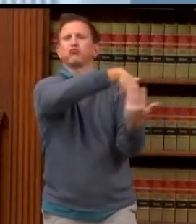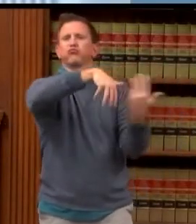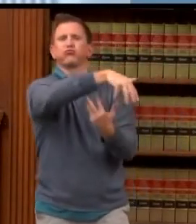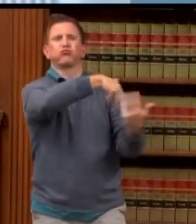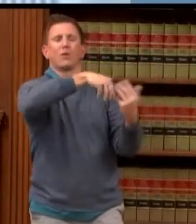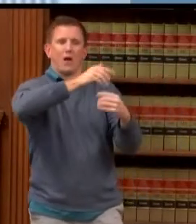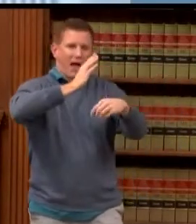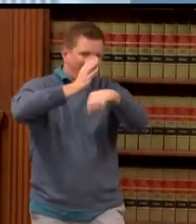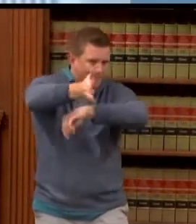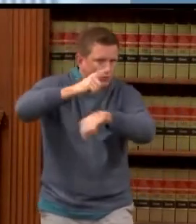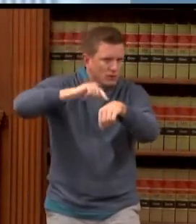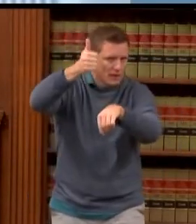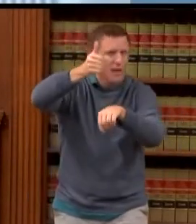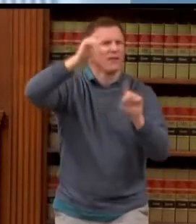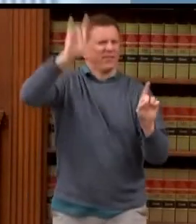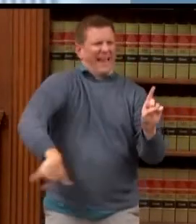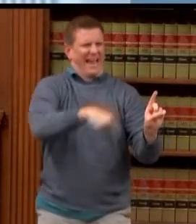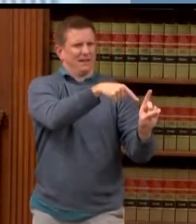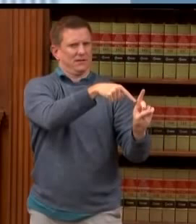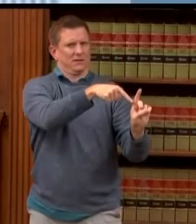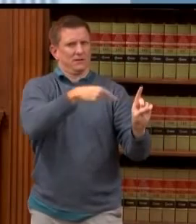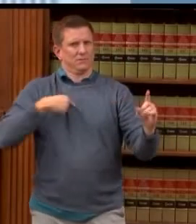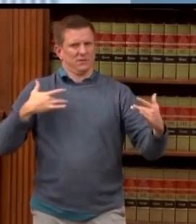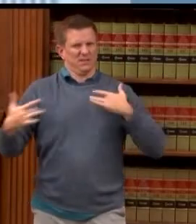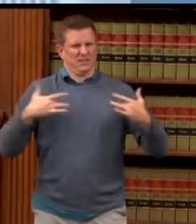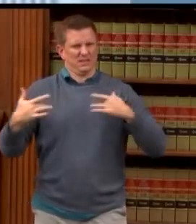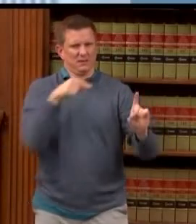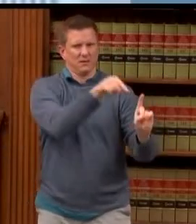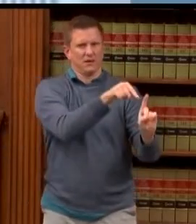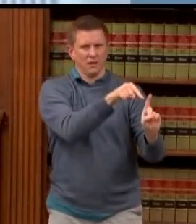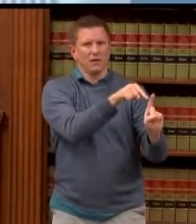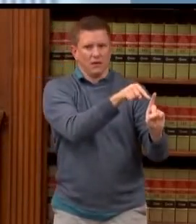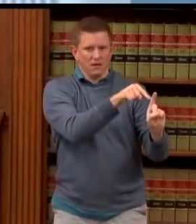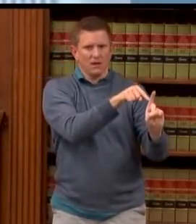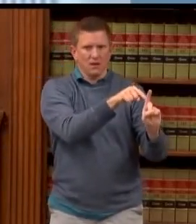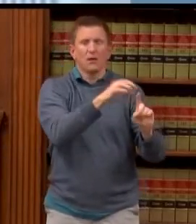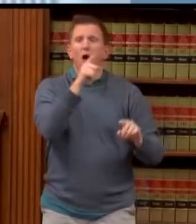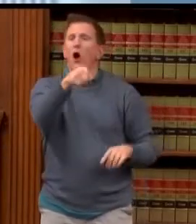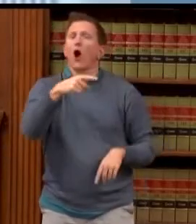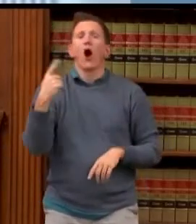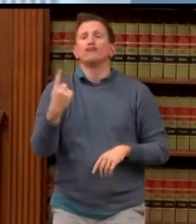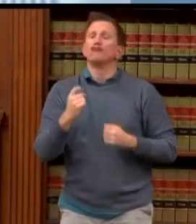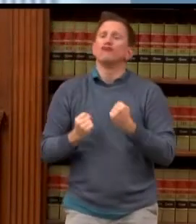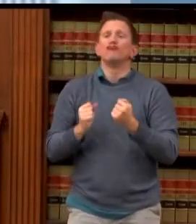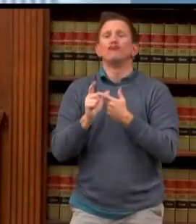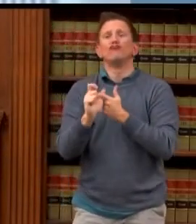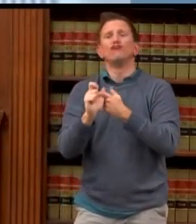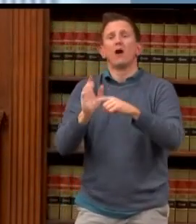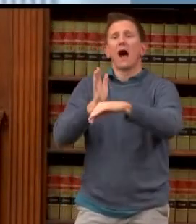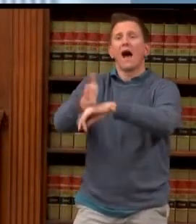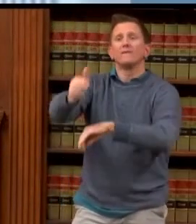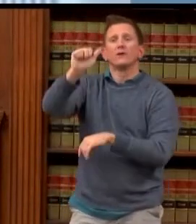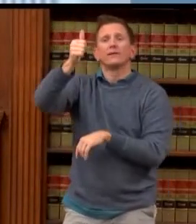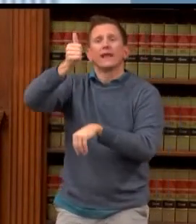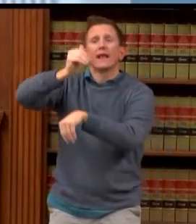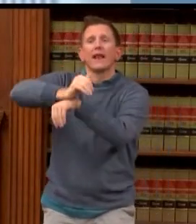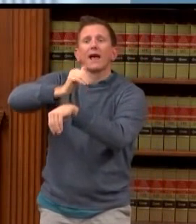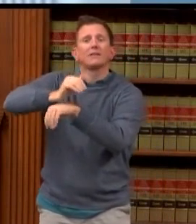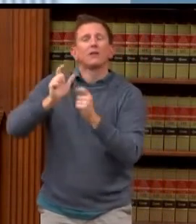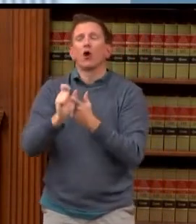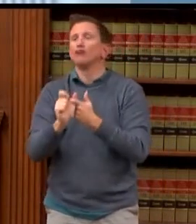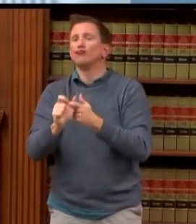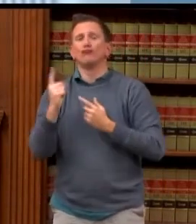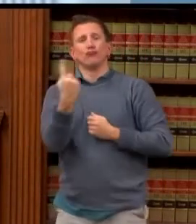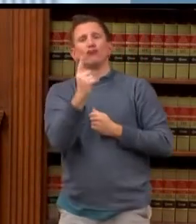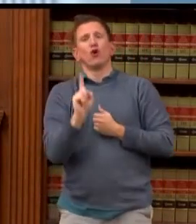and someone used an example today, if you decide to go for a run at 11 o'clock at night, that's not something we are talking about in this